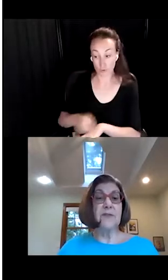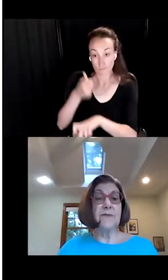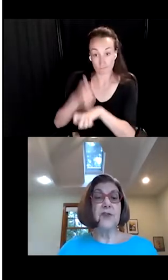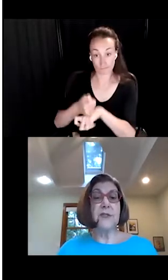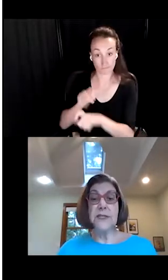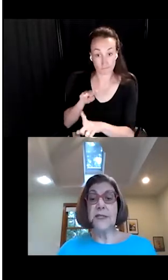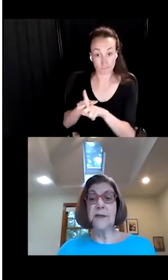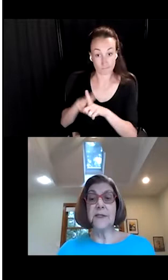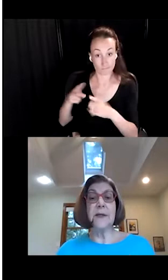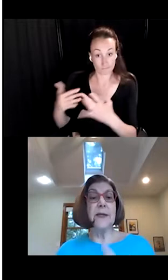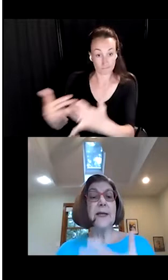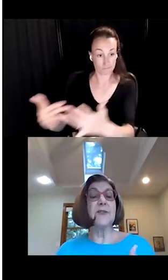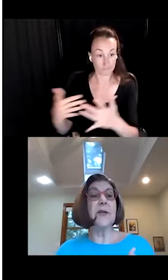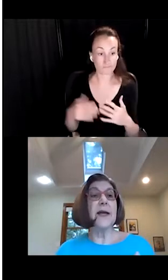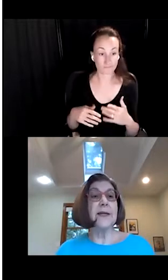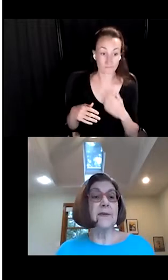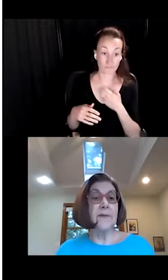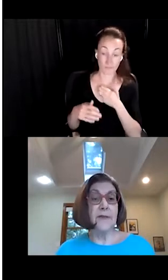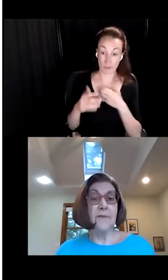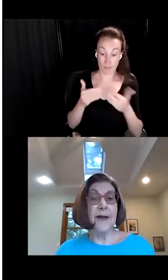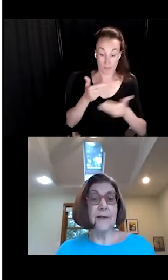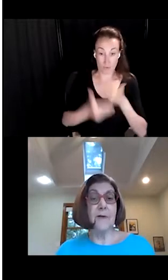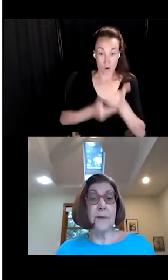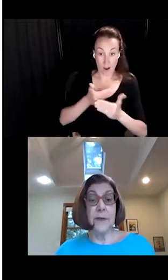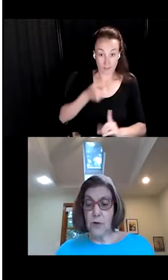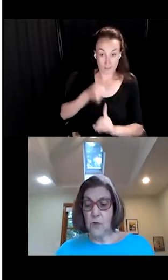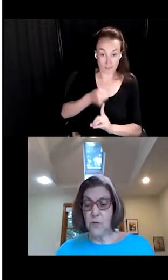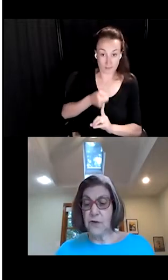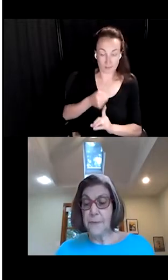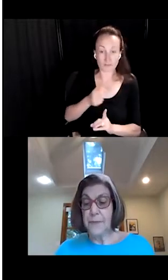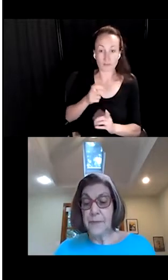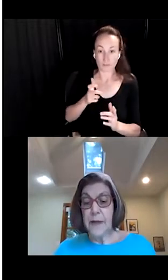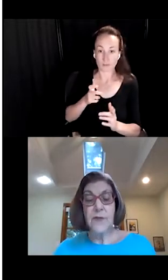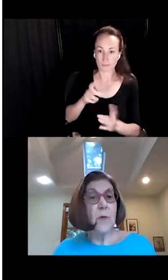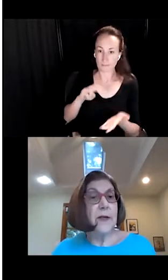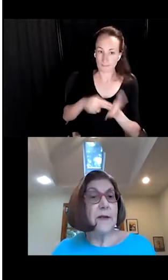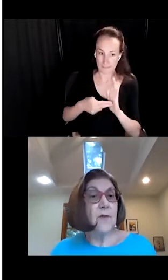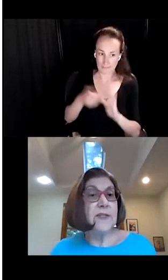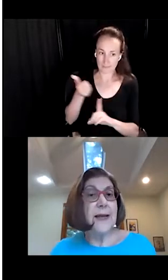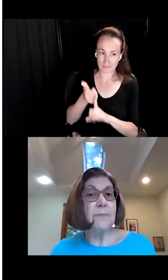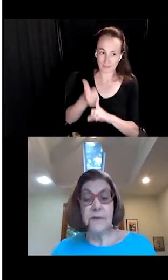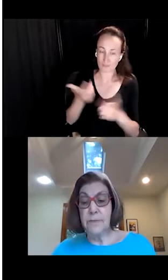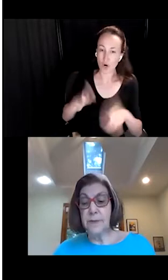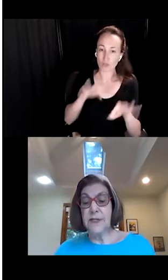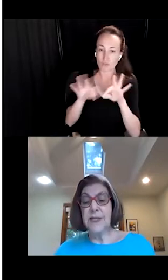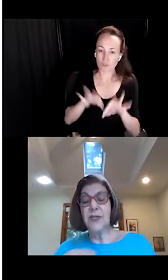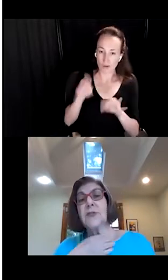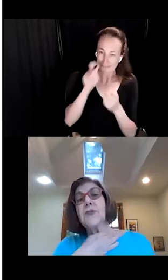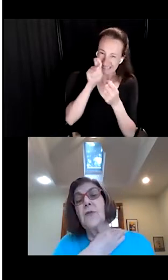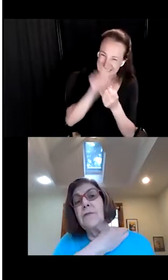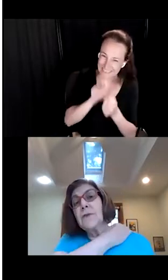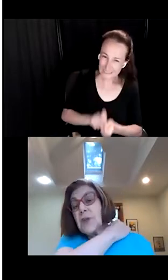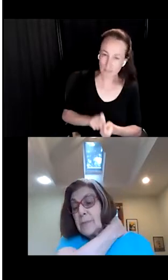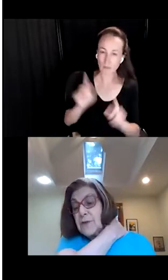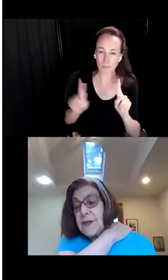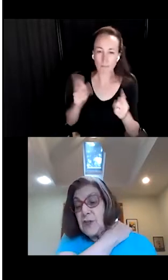in sufficient detail that somebody else can identify the fact that they're being used. So I want to give you an example of implementation. So